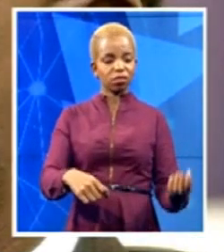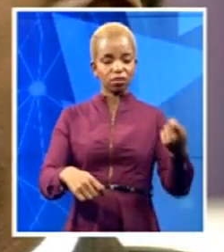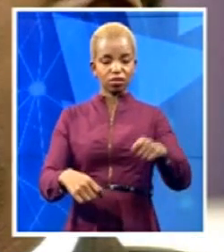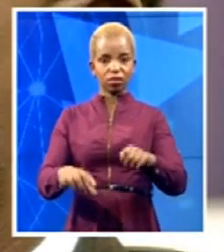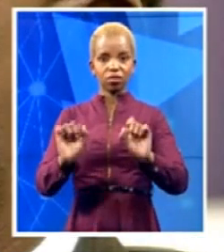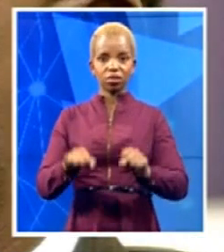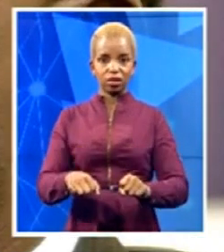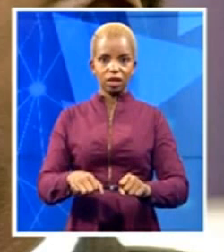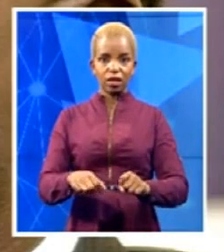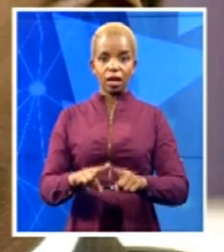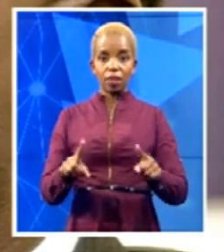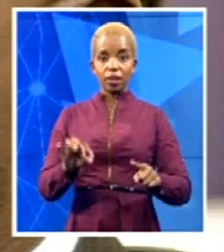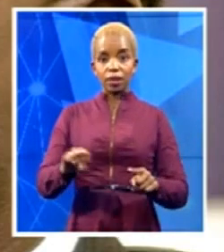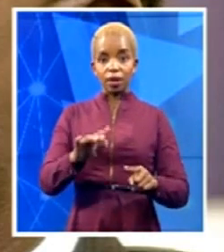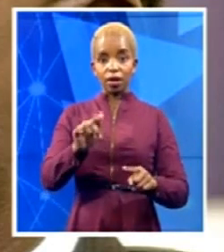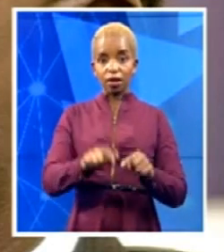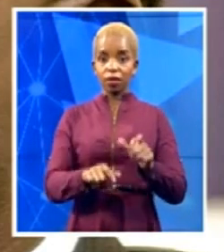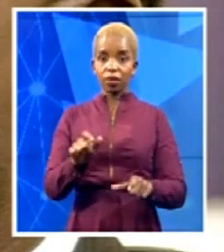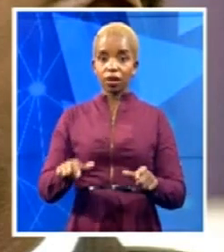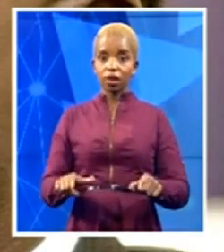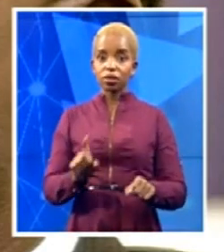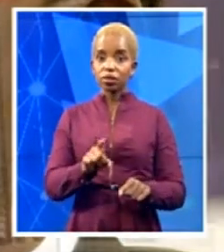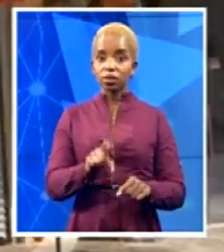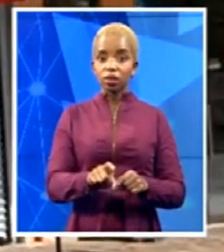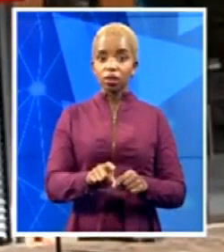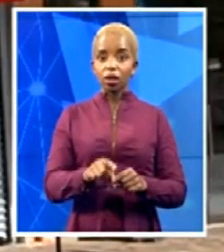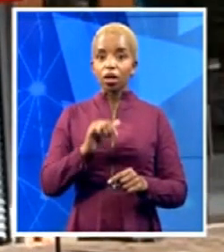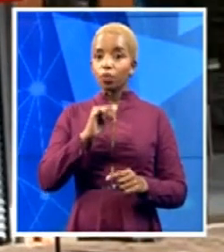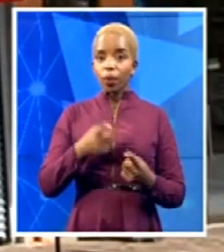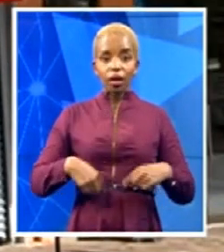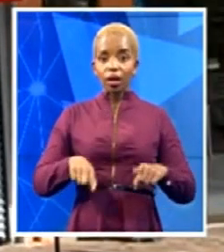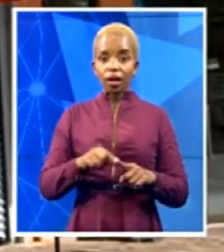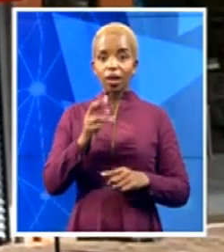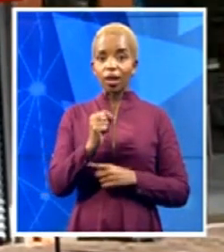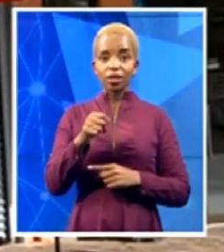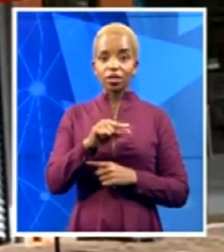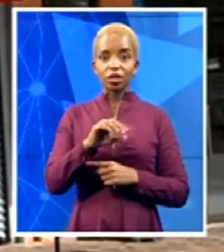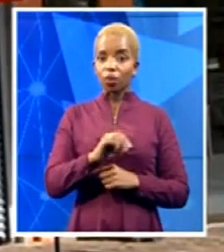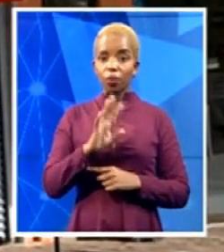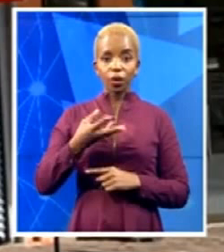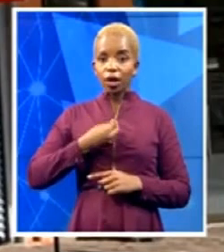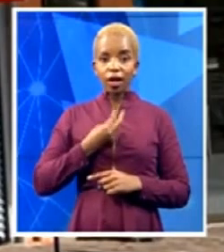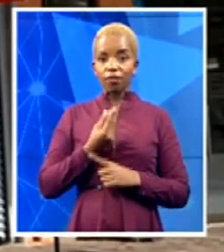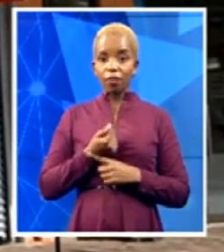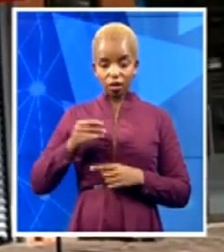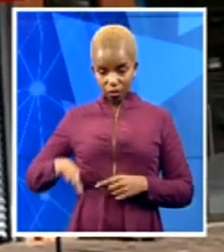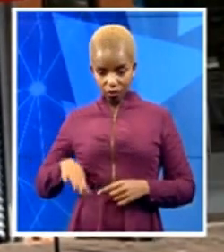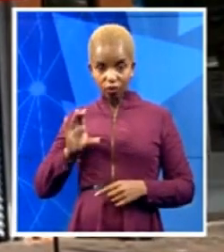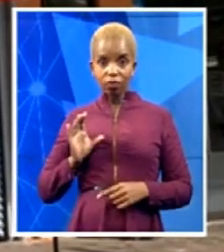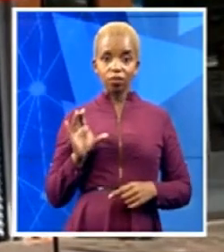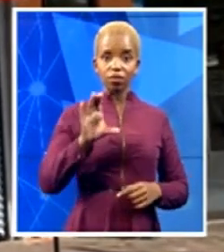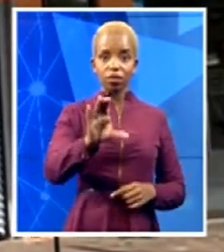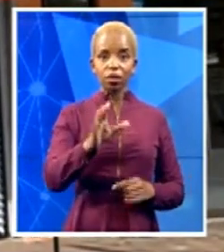a non-profit organization, so we don't have money to give to anyone except that our members are encouraged continuously to contribute